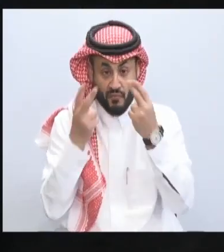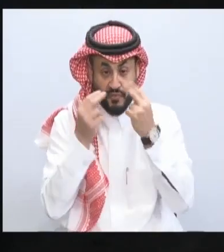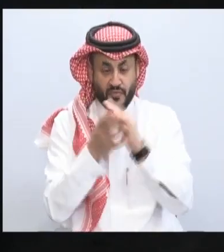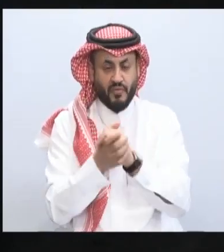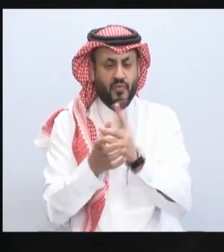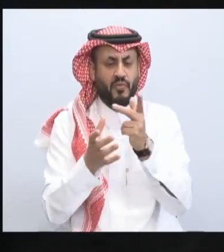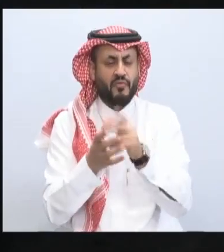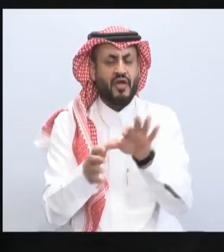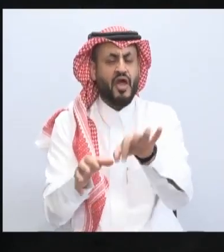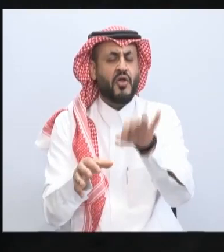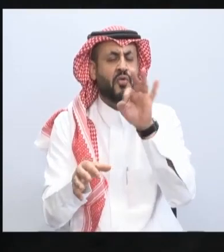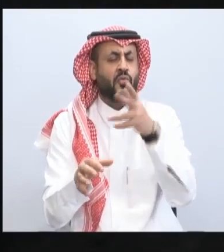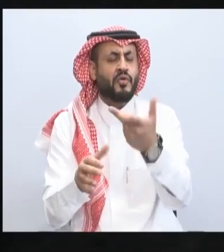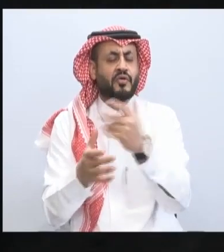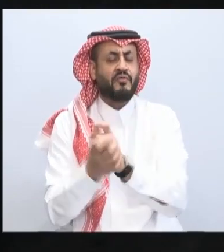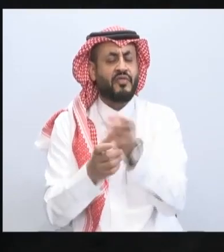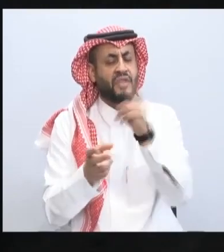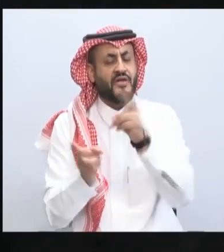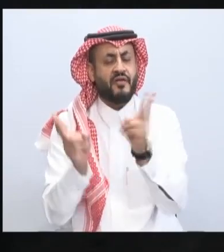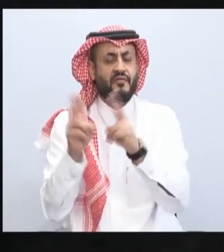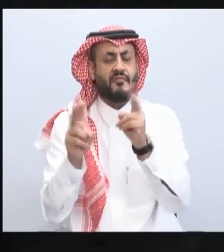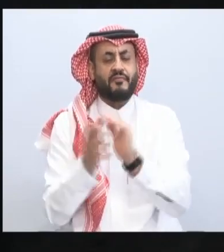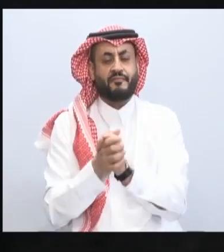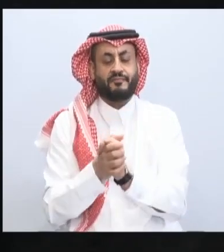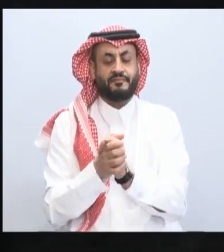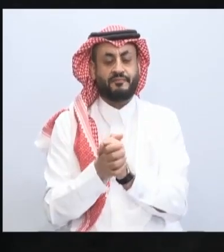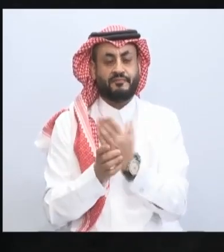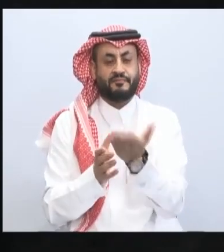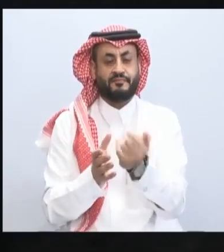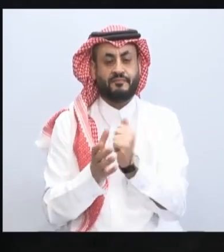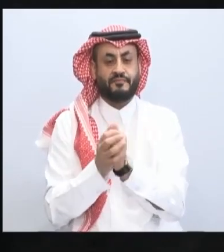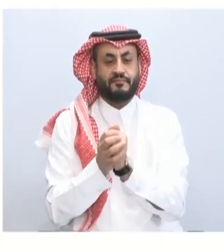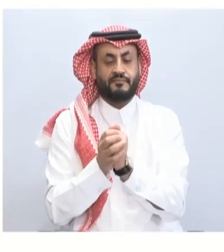what is quoted here, and we're going to discuss it afterwards. So let's start.